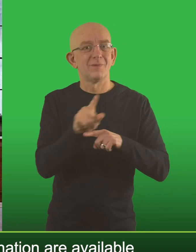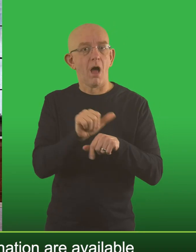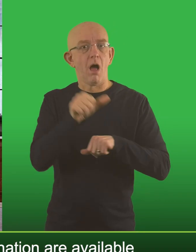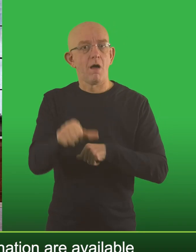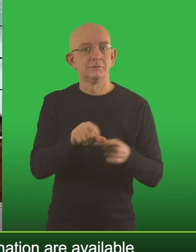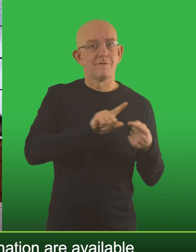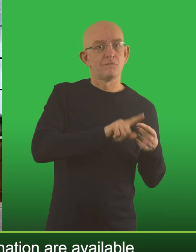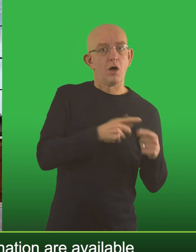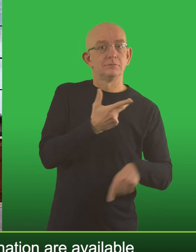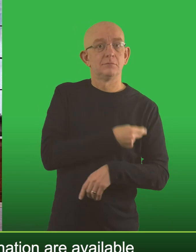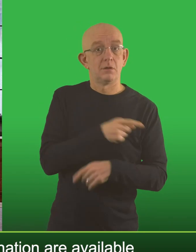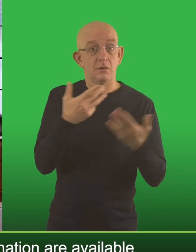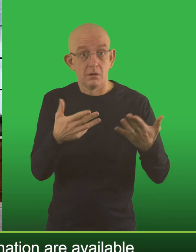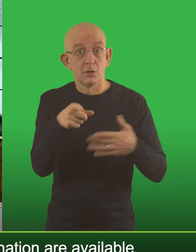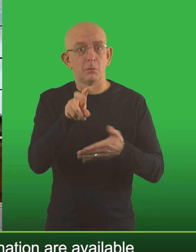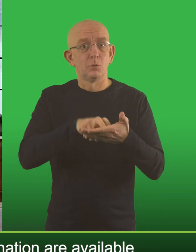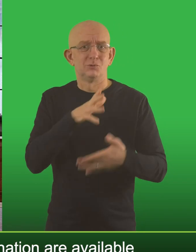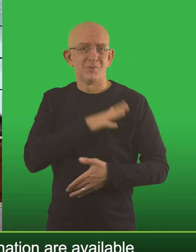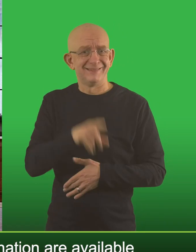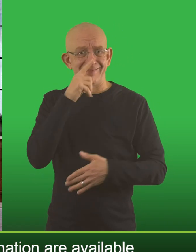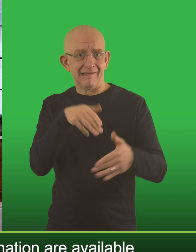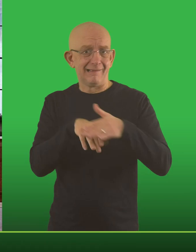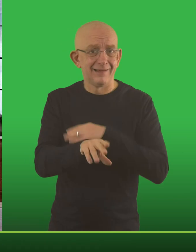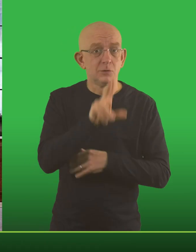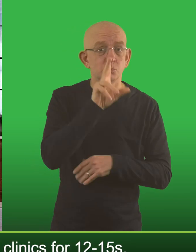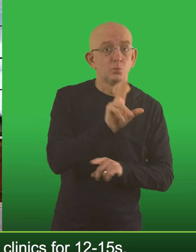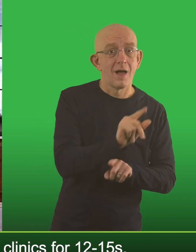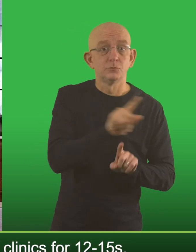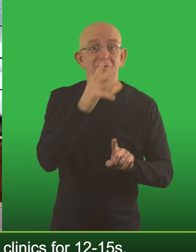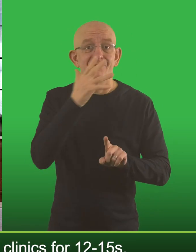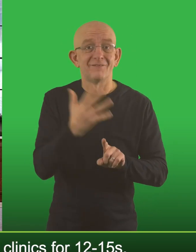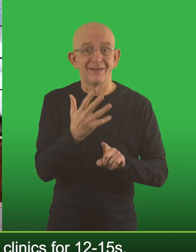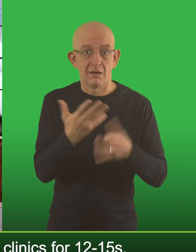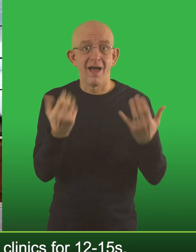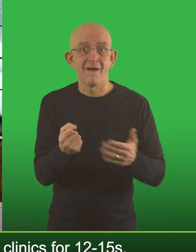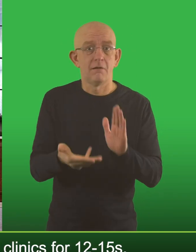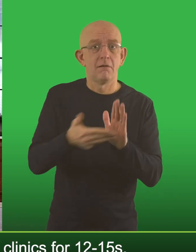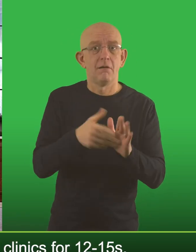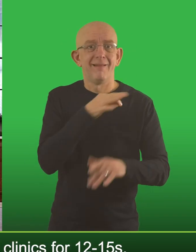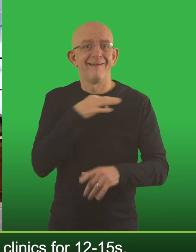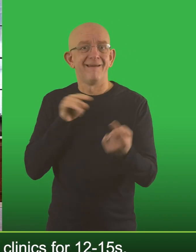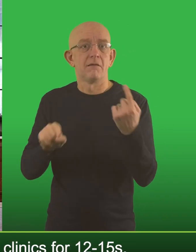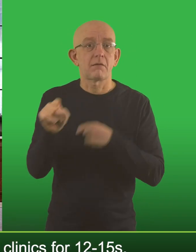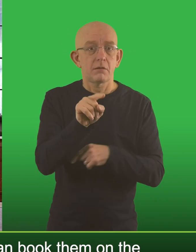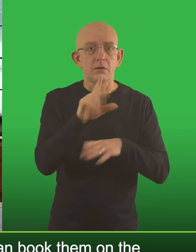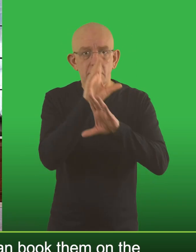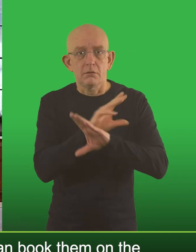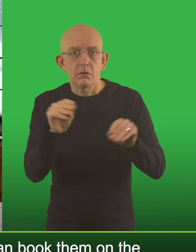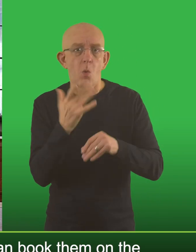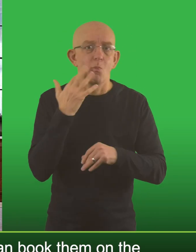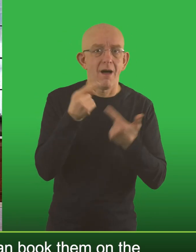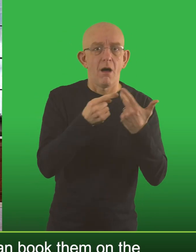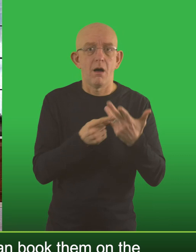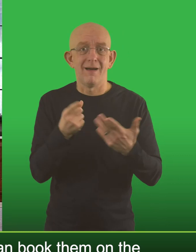first vaccination are available, so you don't need to book, you can walk in. For 12 and 15-year-olds, there are additional clinics for 12 to 15s. Slots